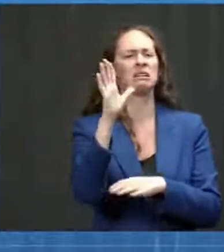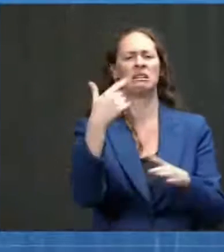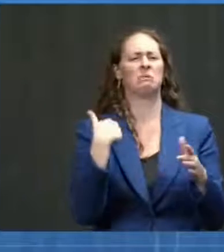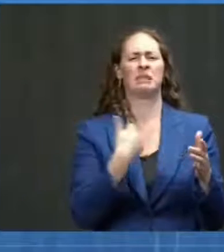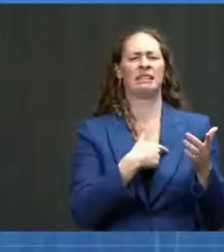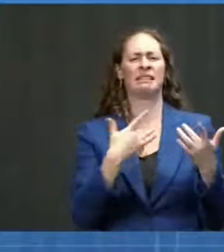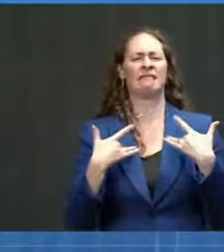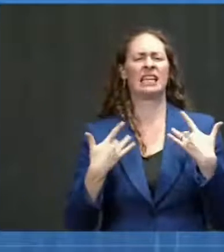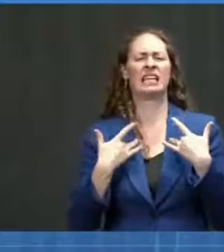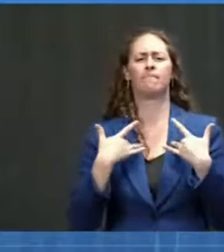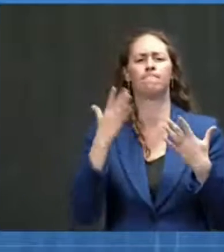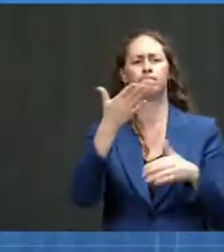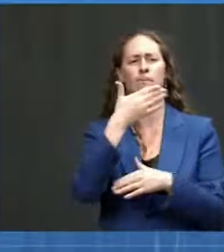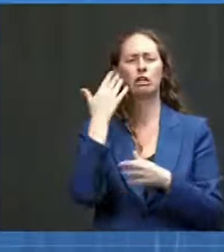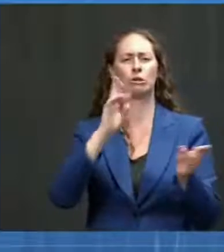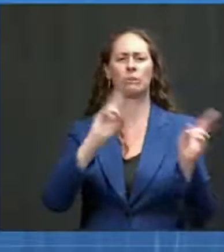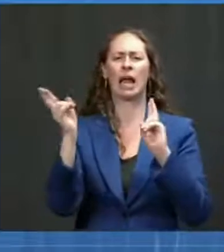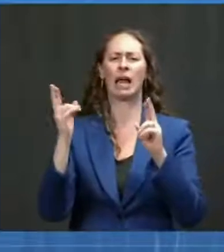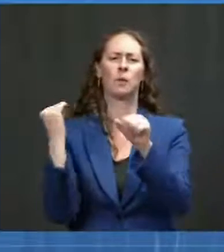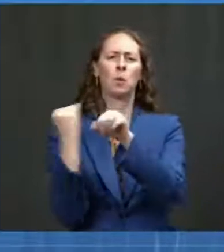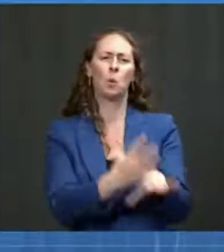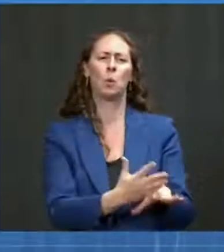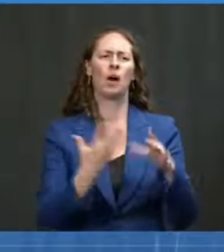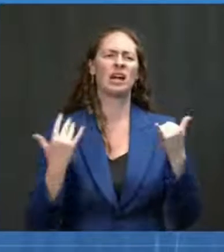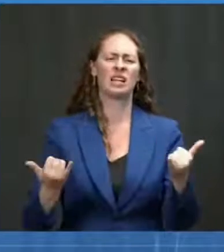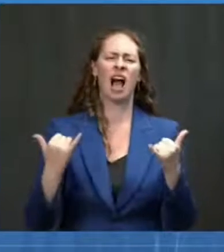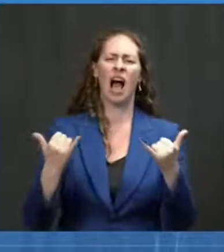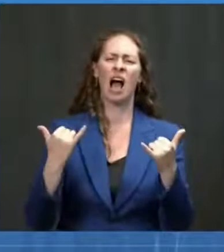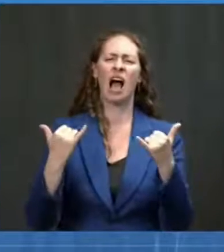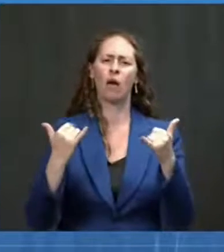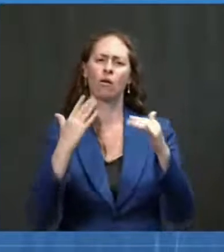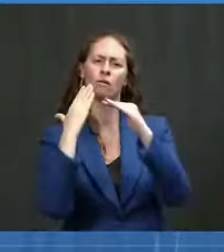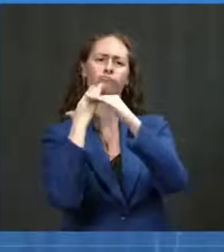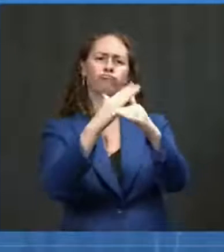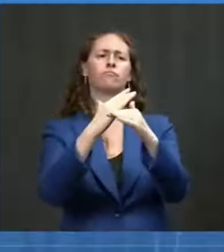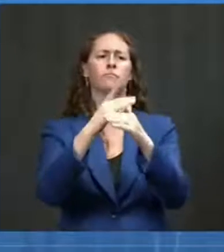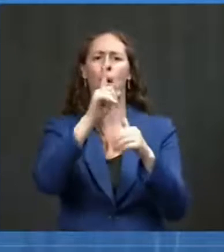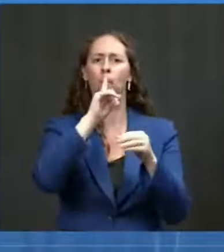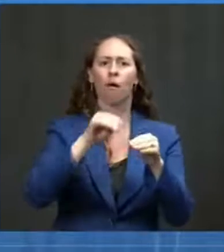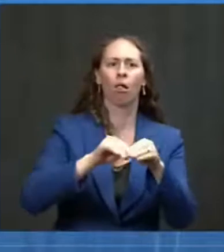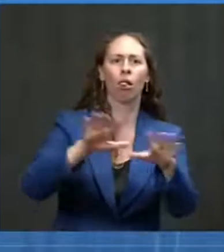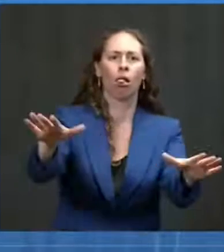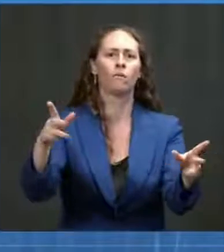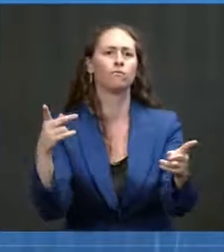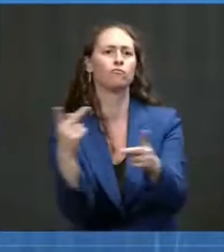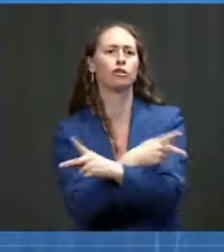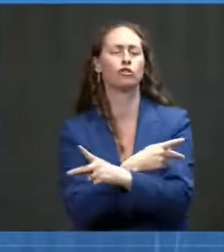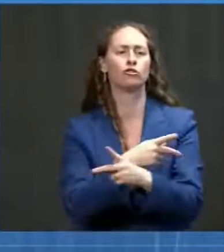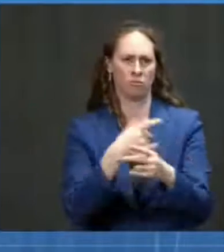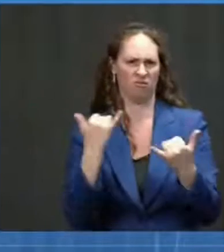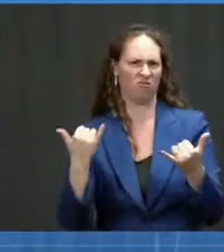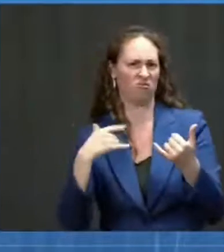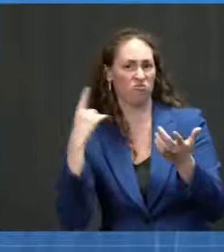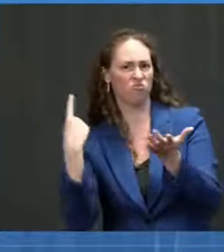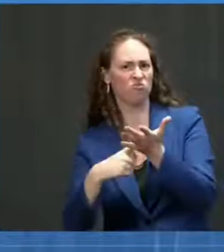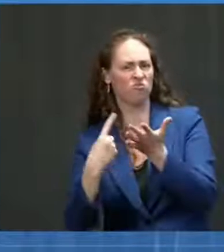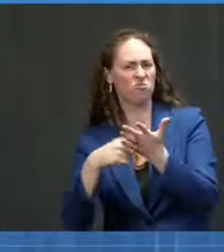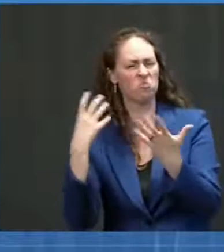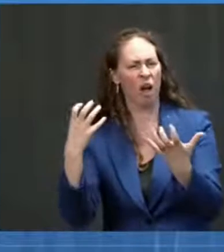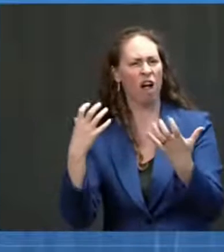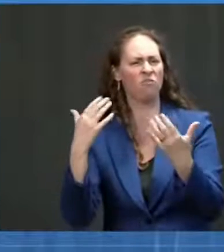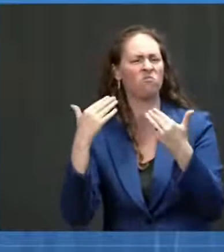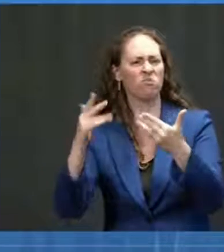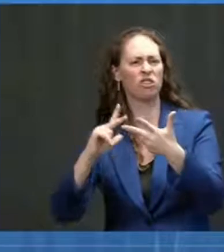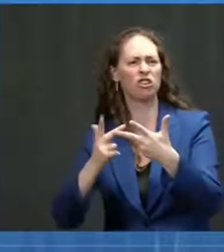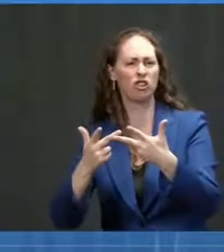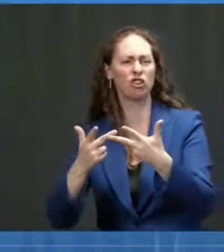this virus by being prepared to offer COVID-19 booster shots to fully vaccinated adults 18 years